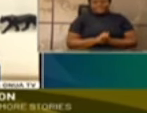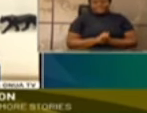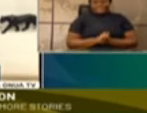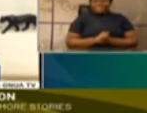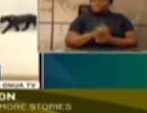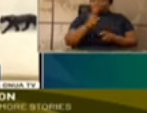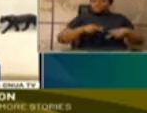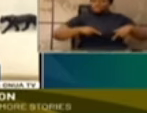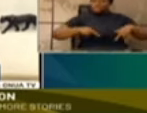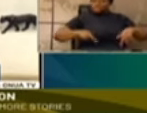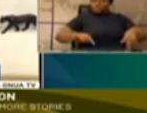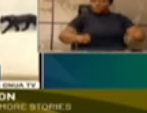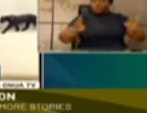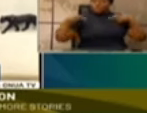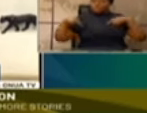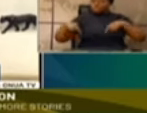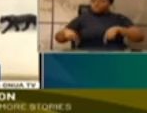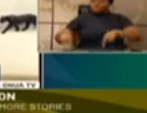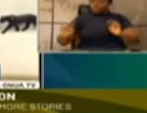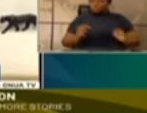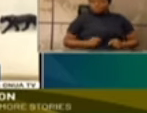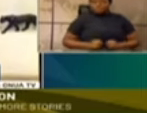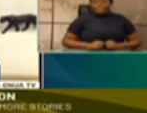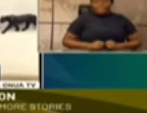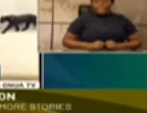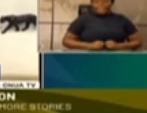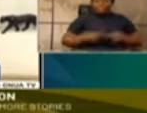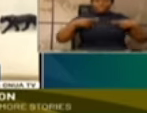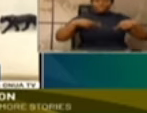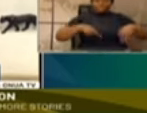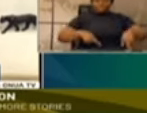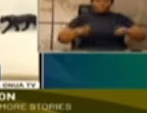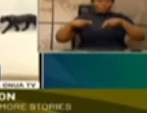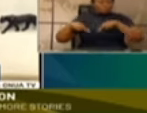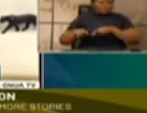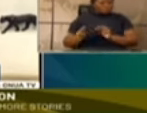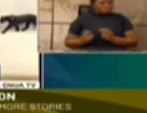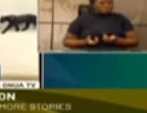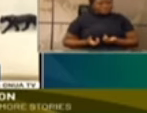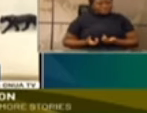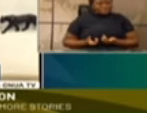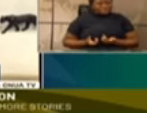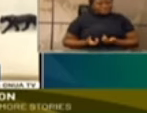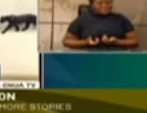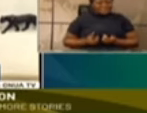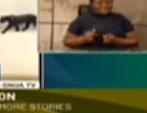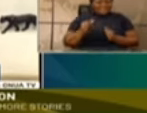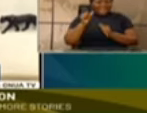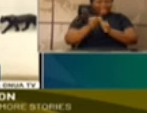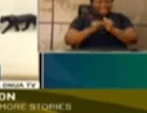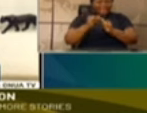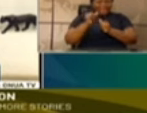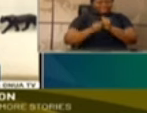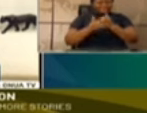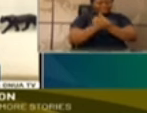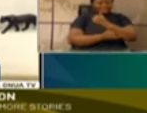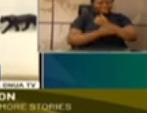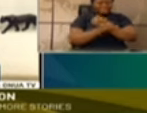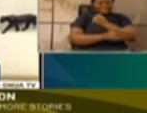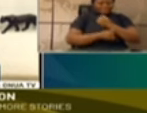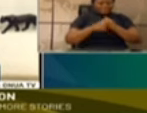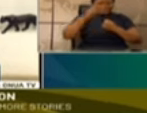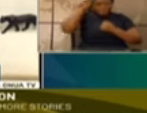A quay roads. Hey, idea, or maybe a yesenine this one. A quay in your